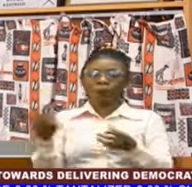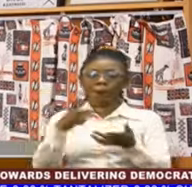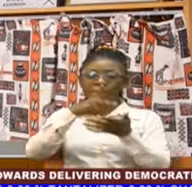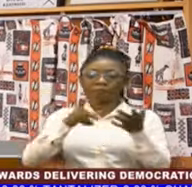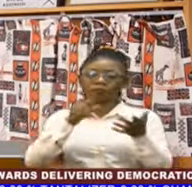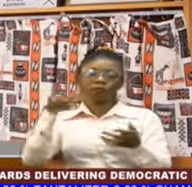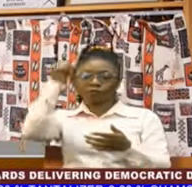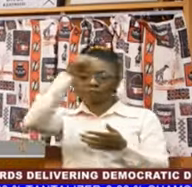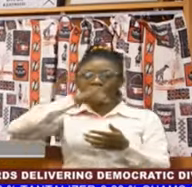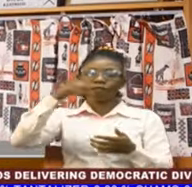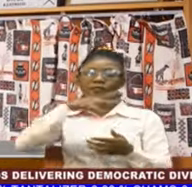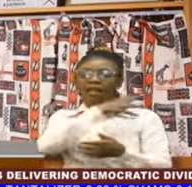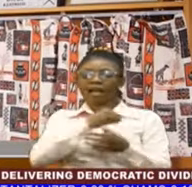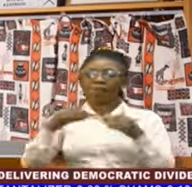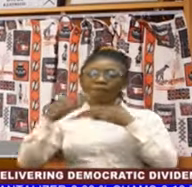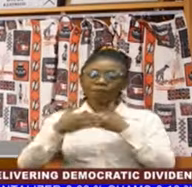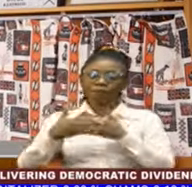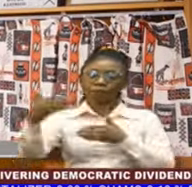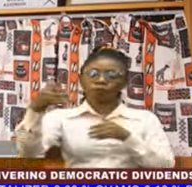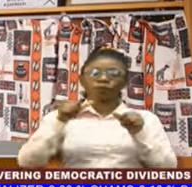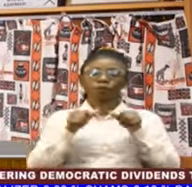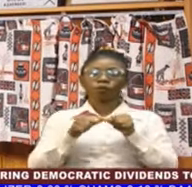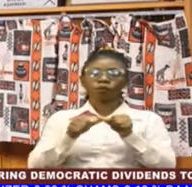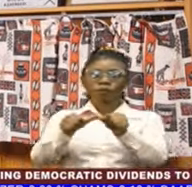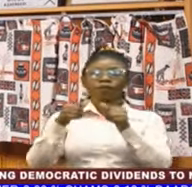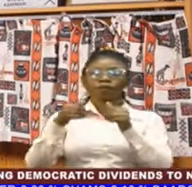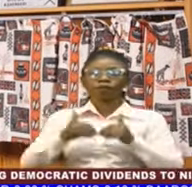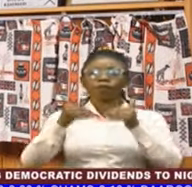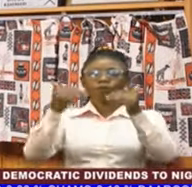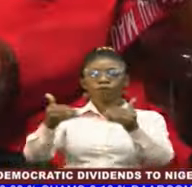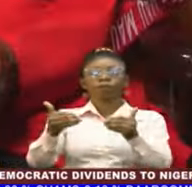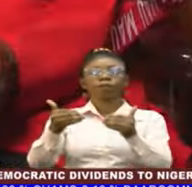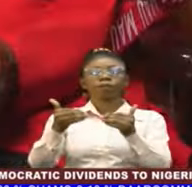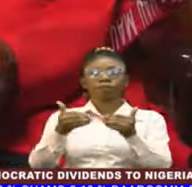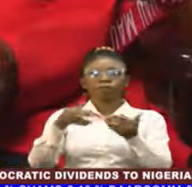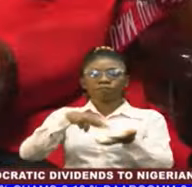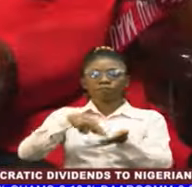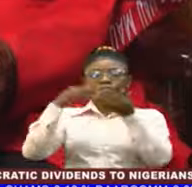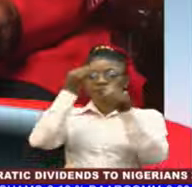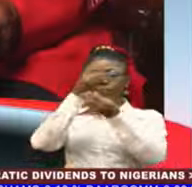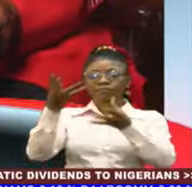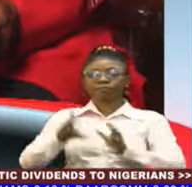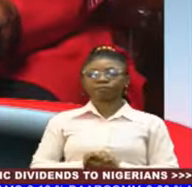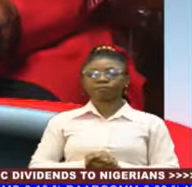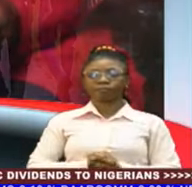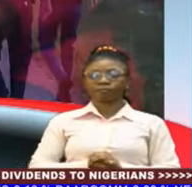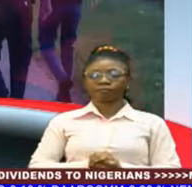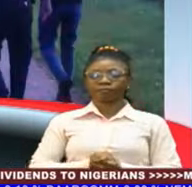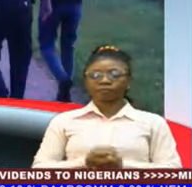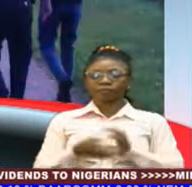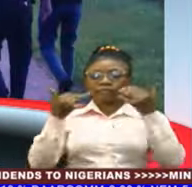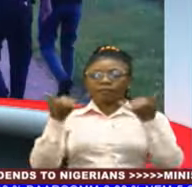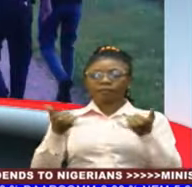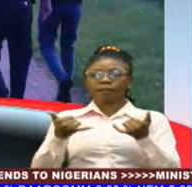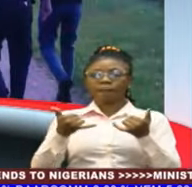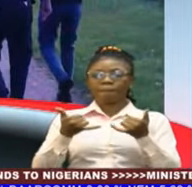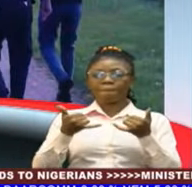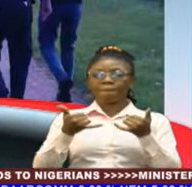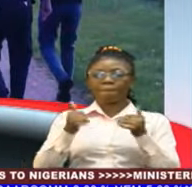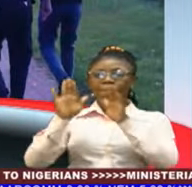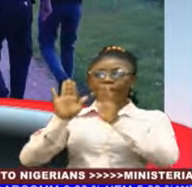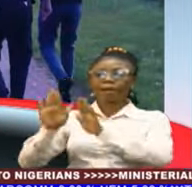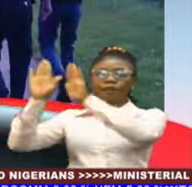continent and beyond going forward. Kolo Muhammad, NTA News. Now, migration into